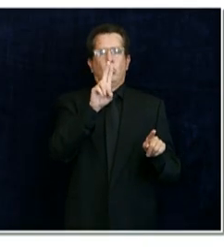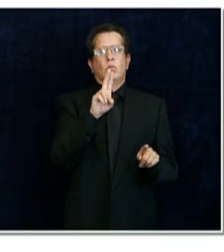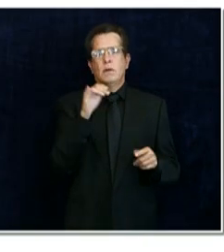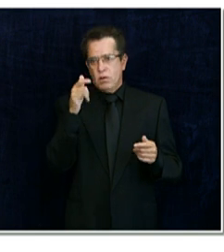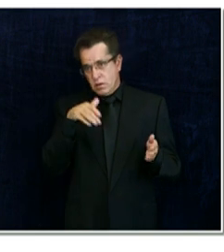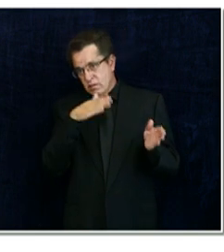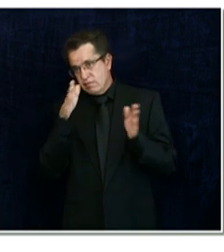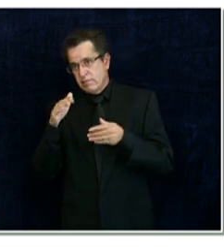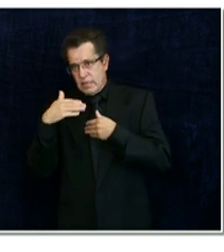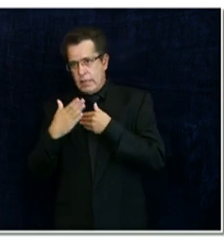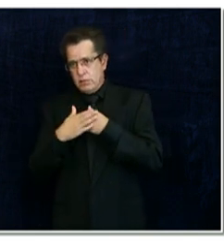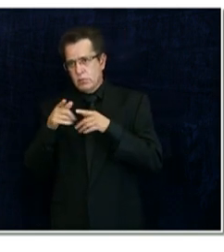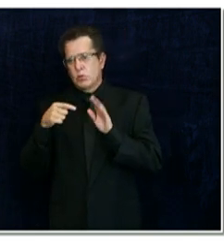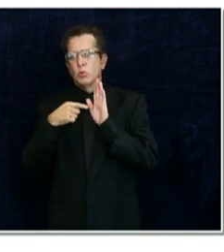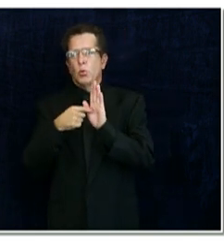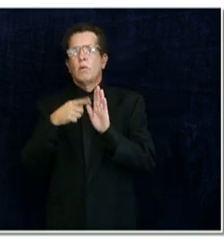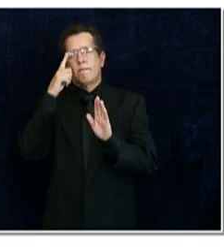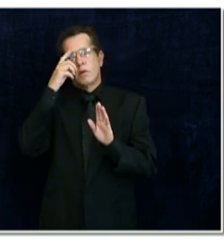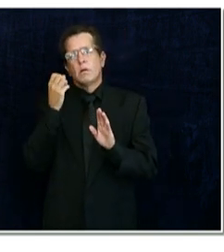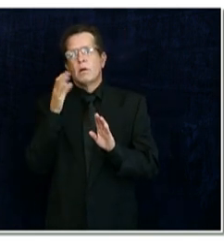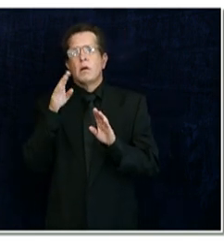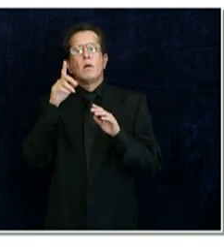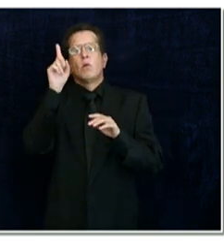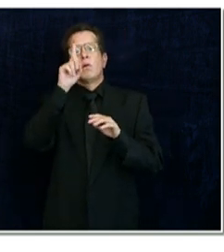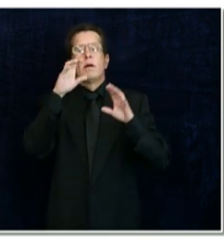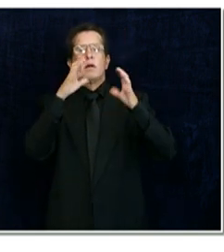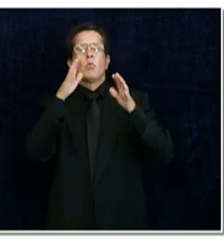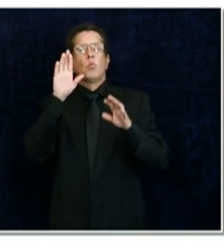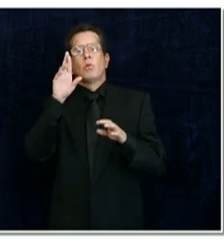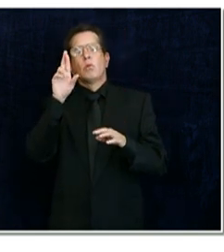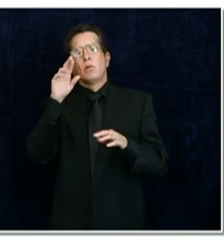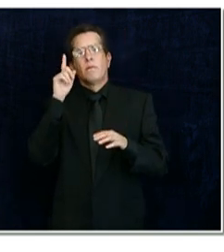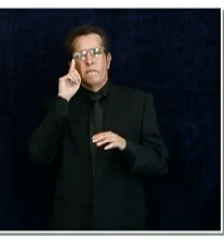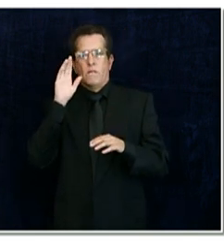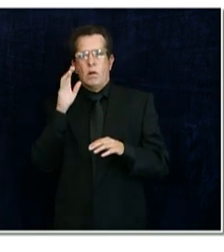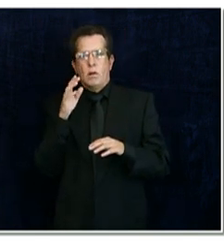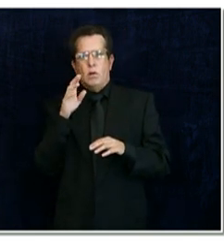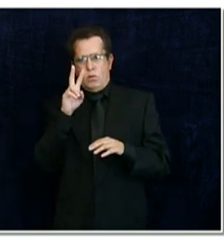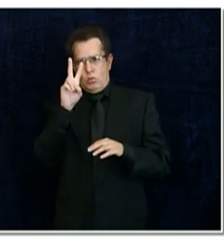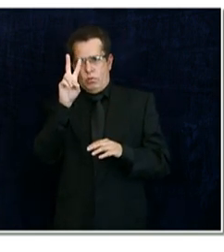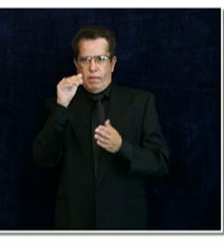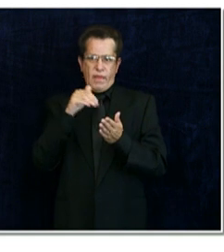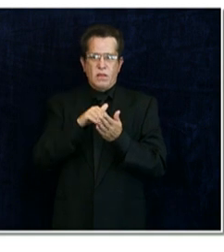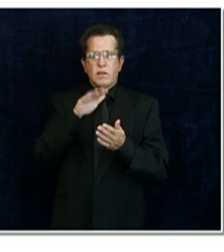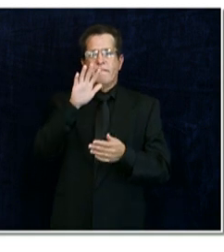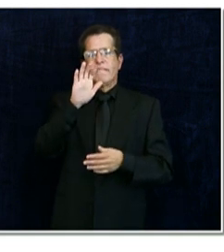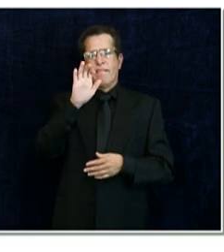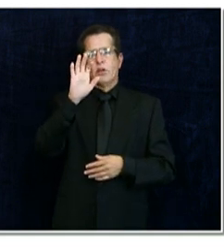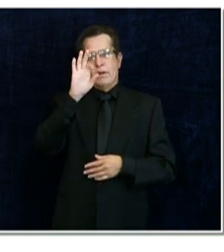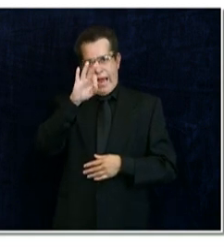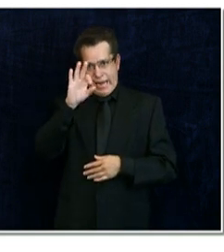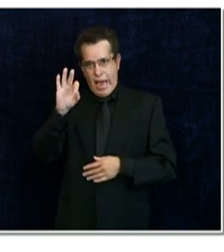demographics related to hospitalizations. Of the 2,599 hospitalizations,